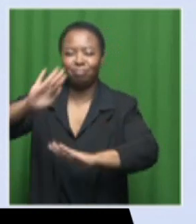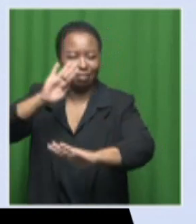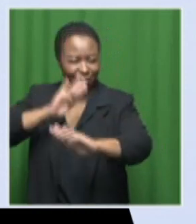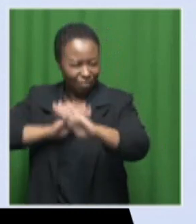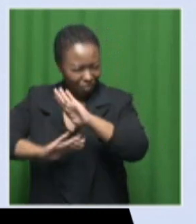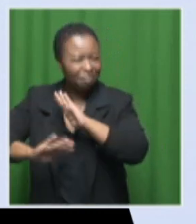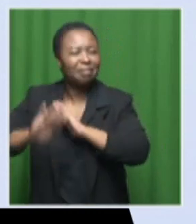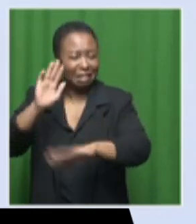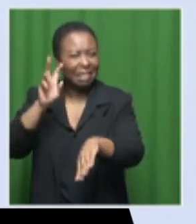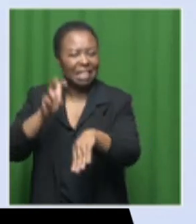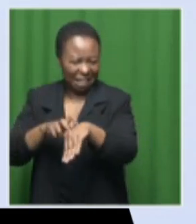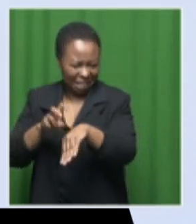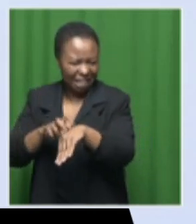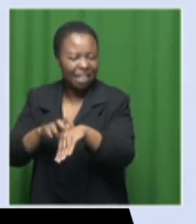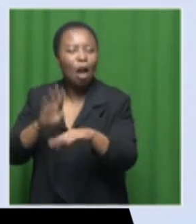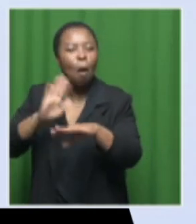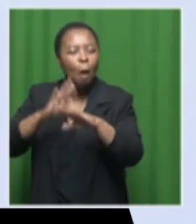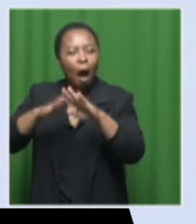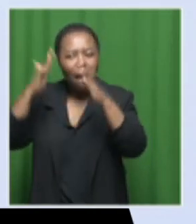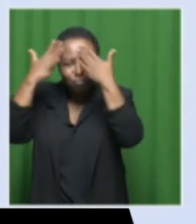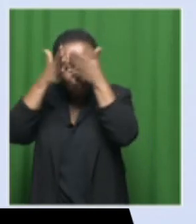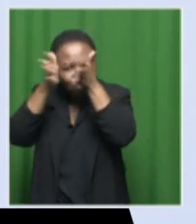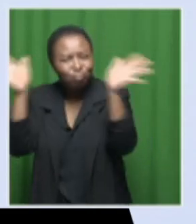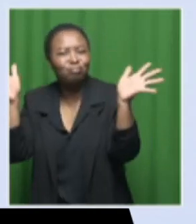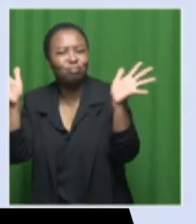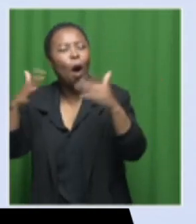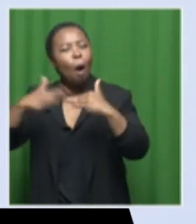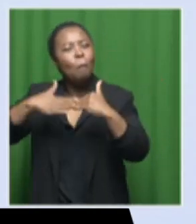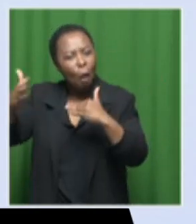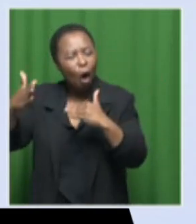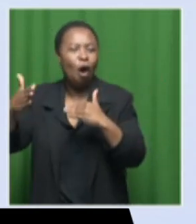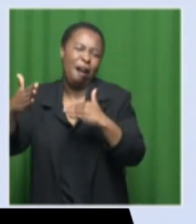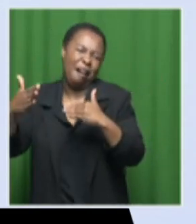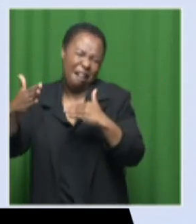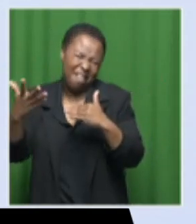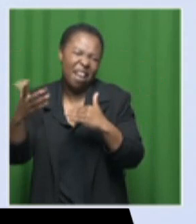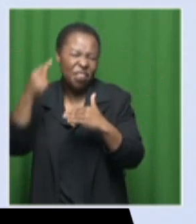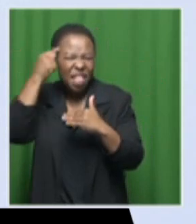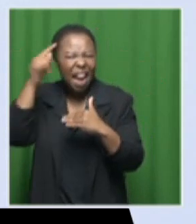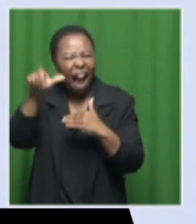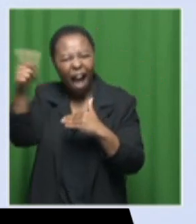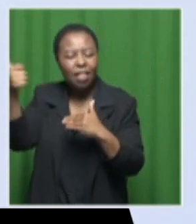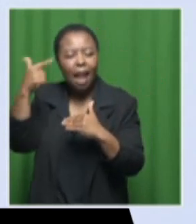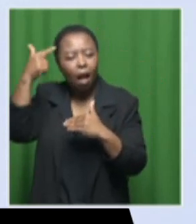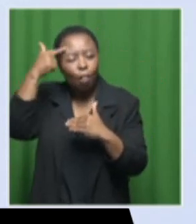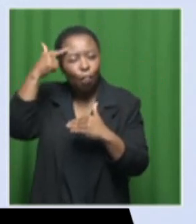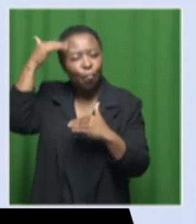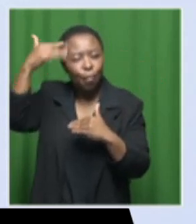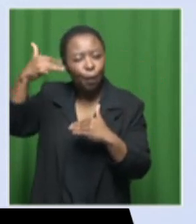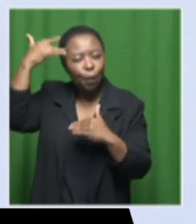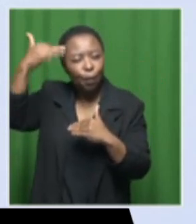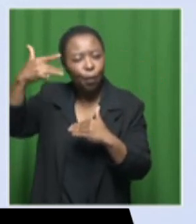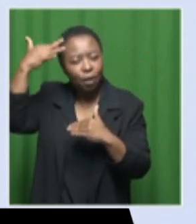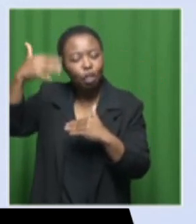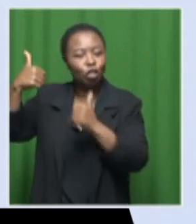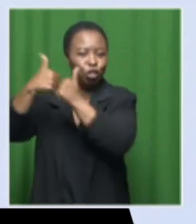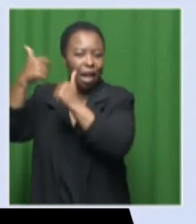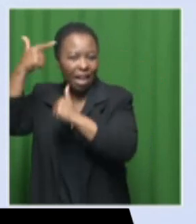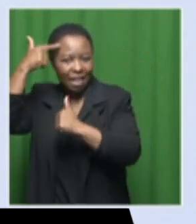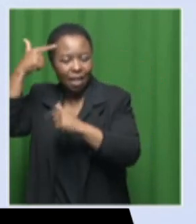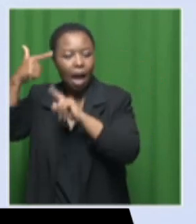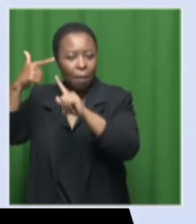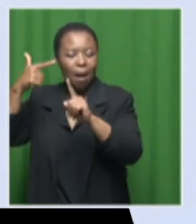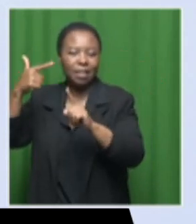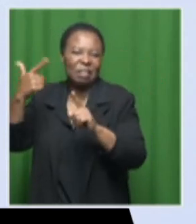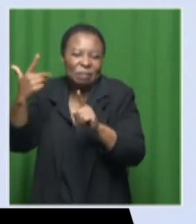to explore more and try and think of other ways. So it's more of a thought kind of challenge that you're dealing with, but then it's